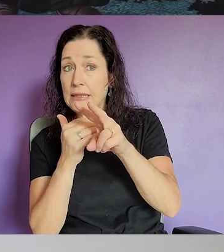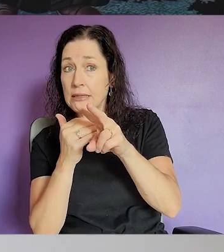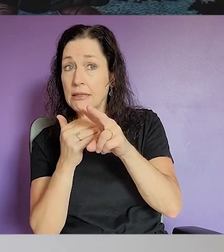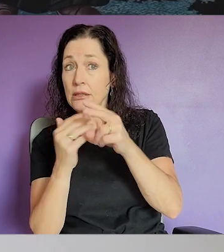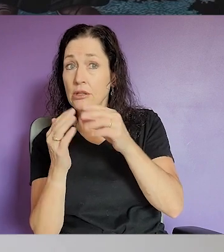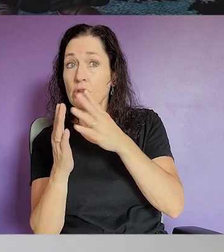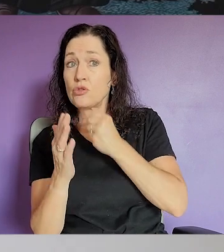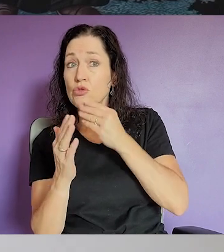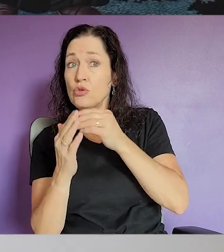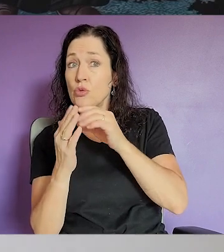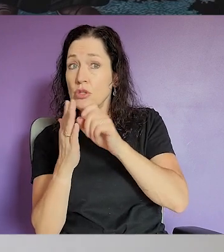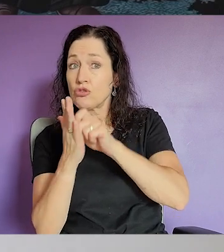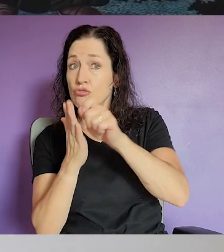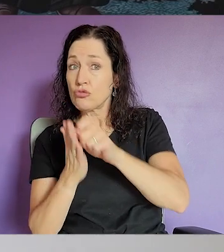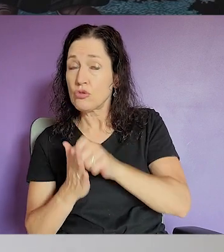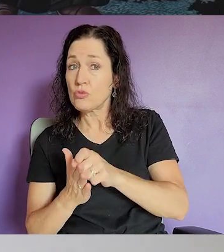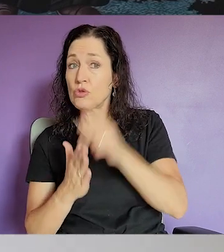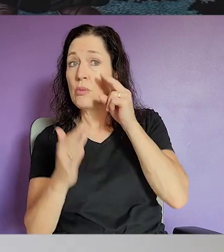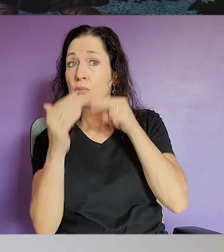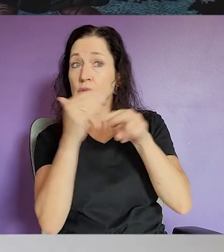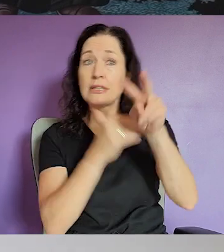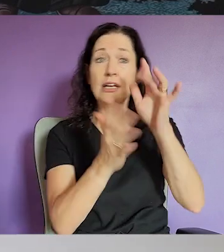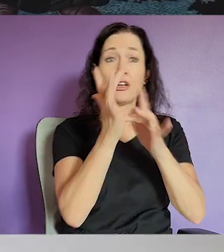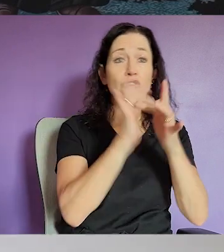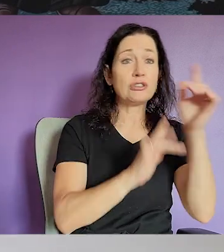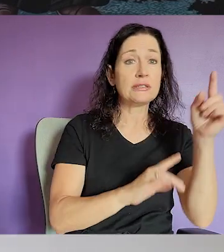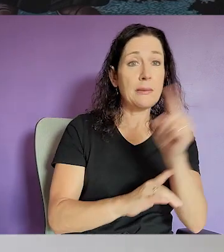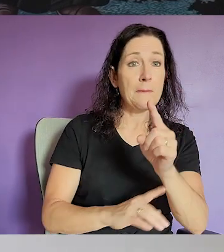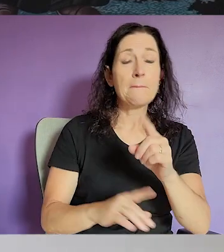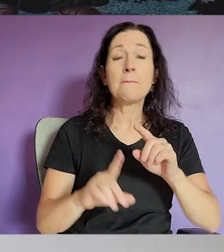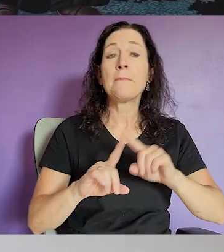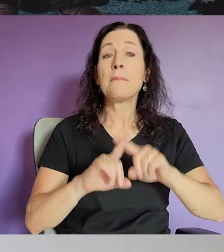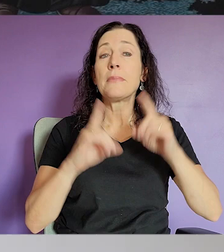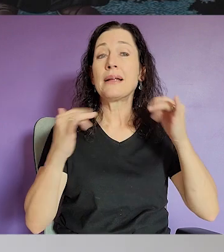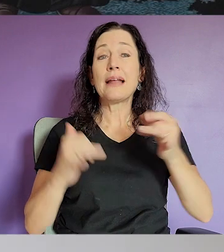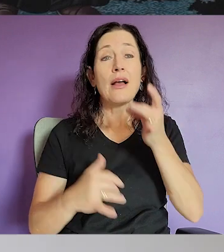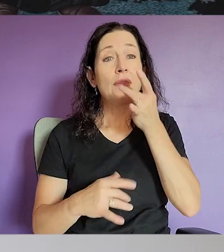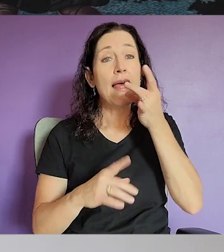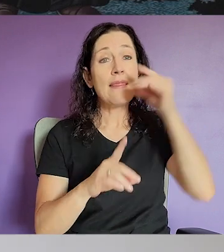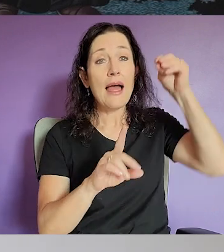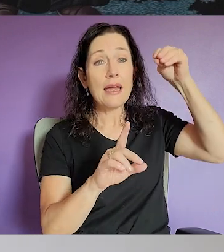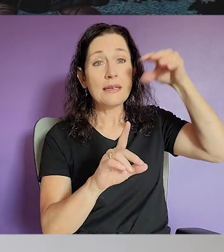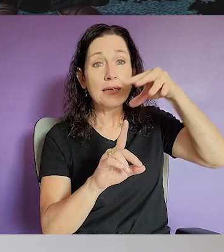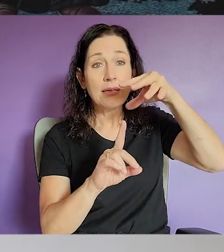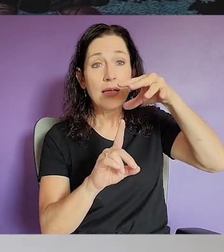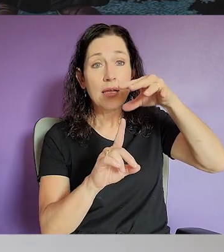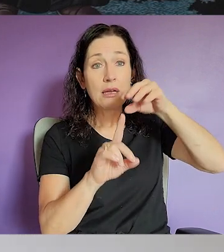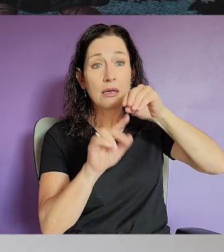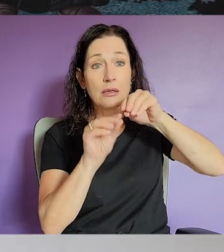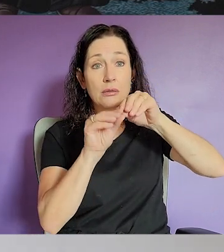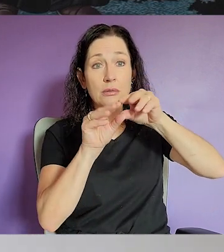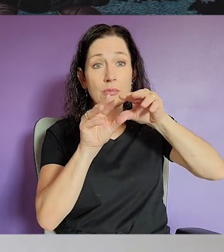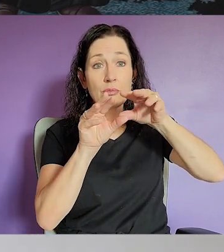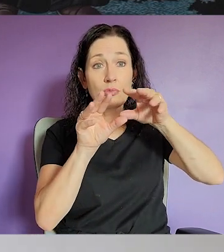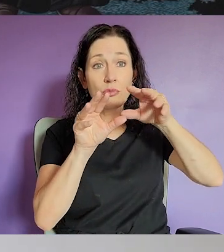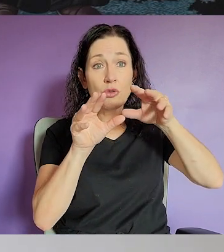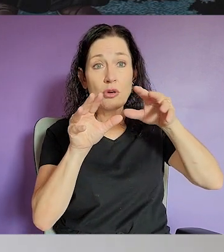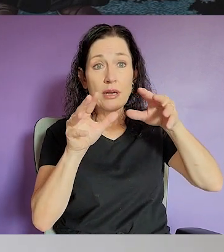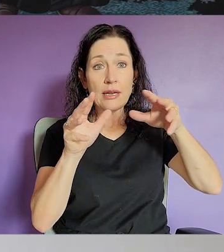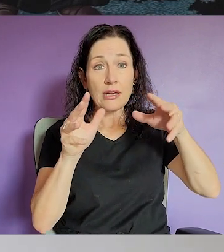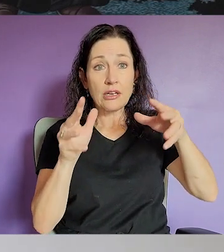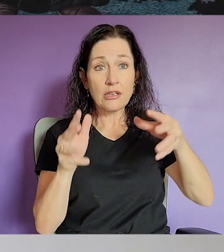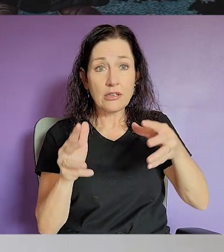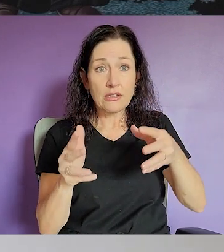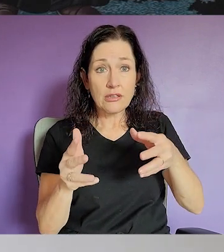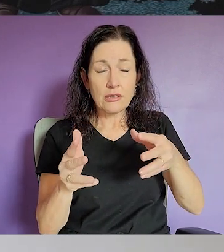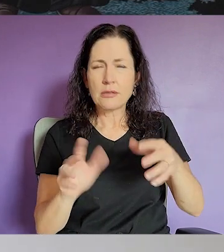But the light is moving on, moving outside. And of course, then the